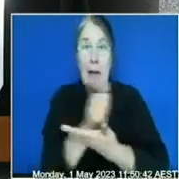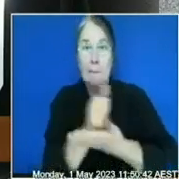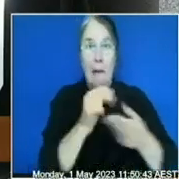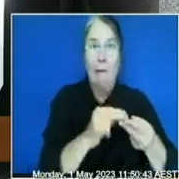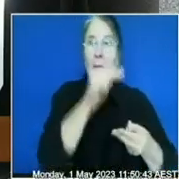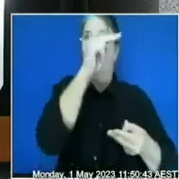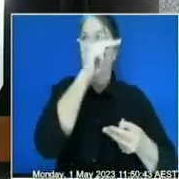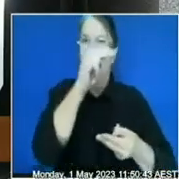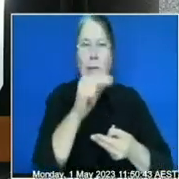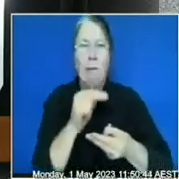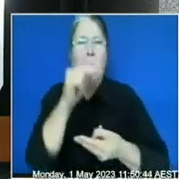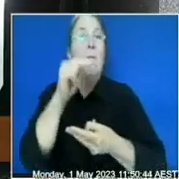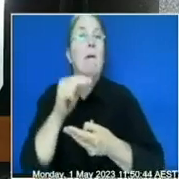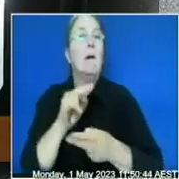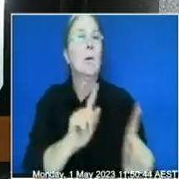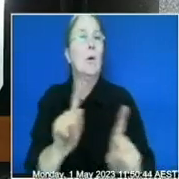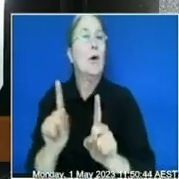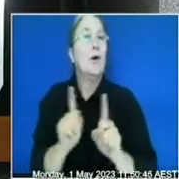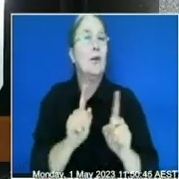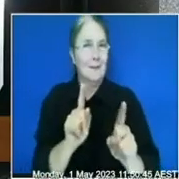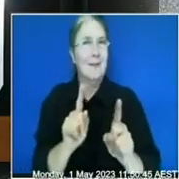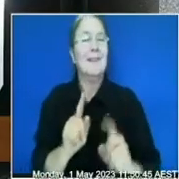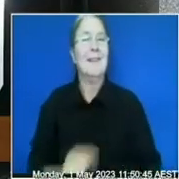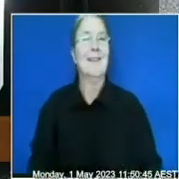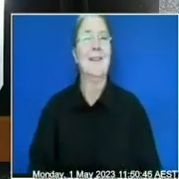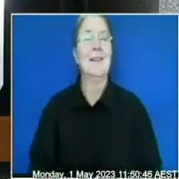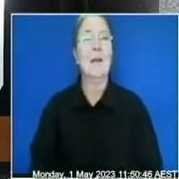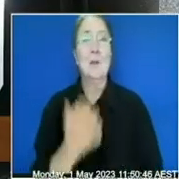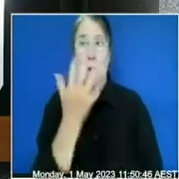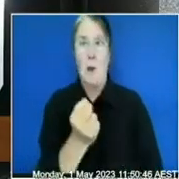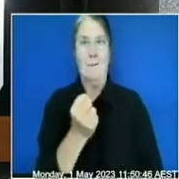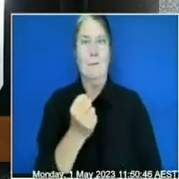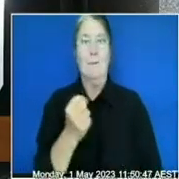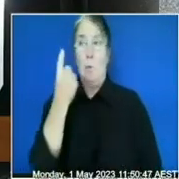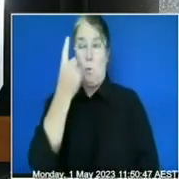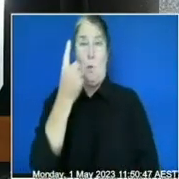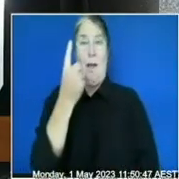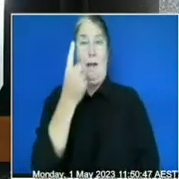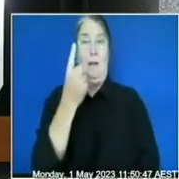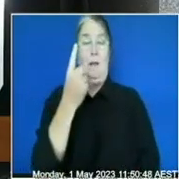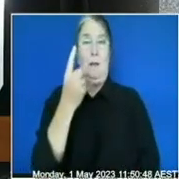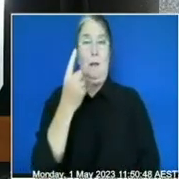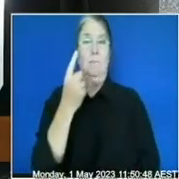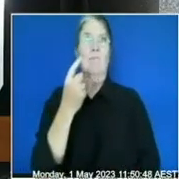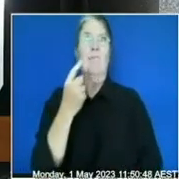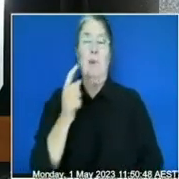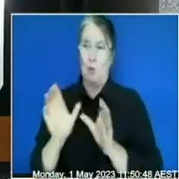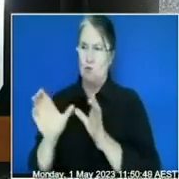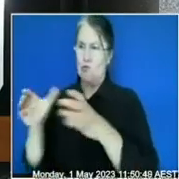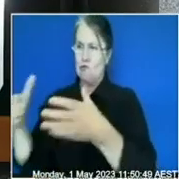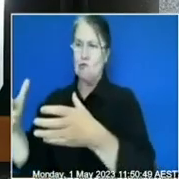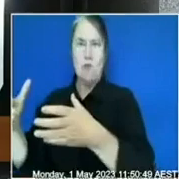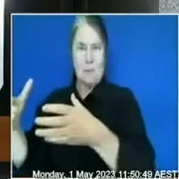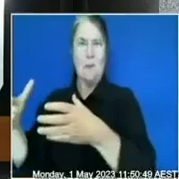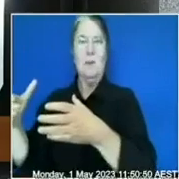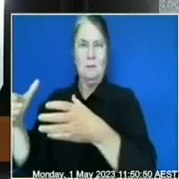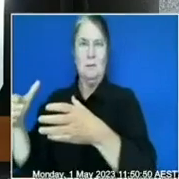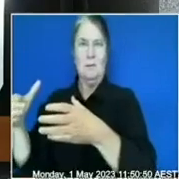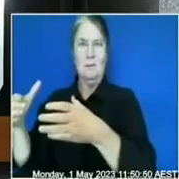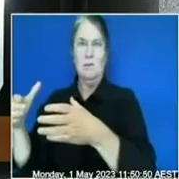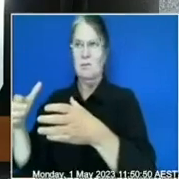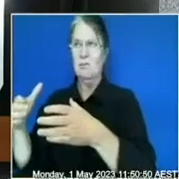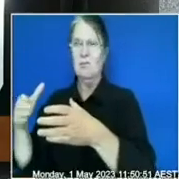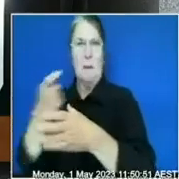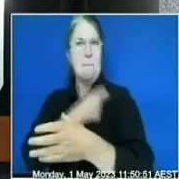currently, the members have been approached, so that's predominantly First Peoples and will be First Peoples led. And then there's also an